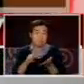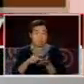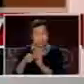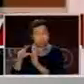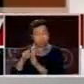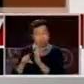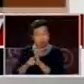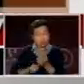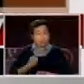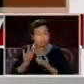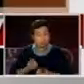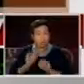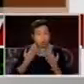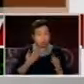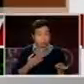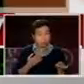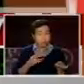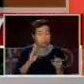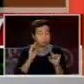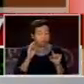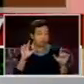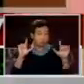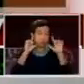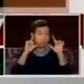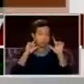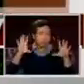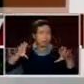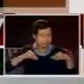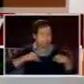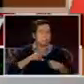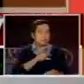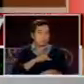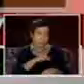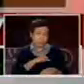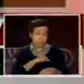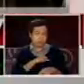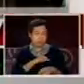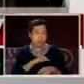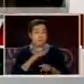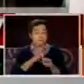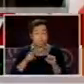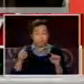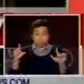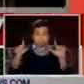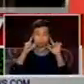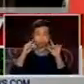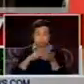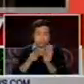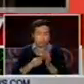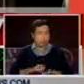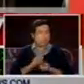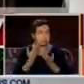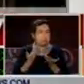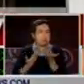the defendant admits his guilt. In an admission, the defendant merely states facts which might tend